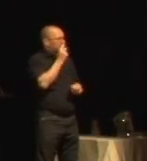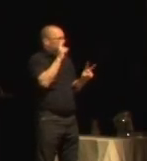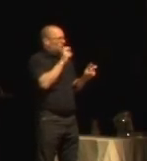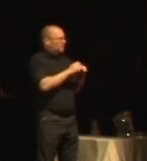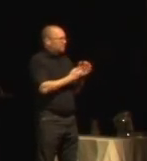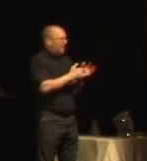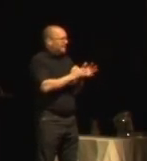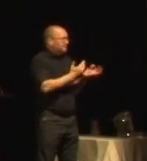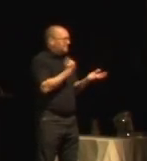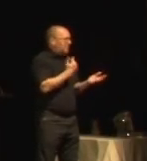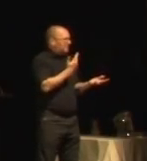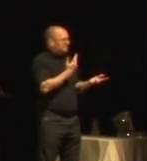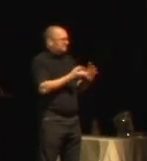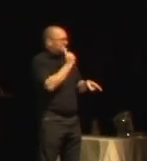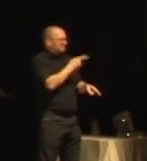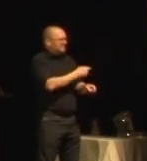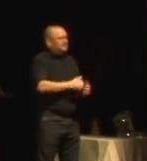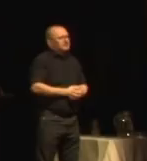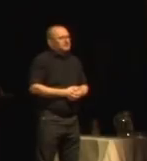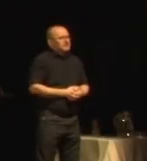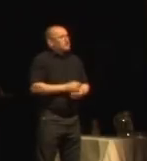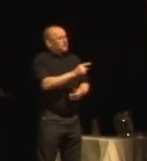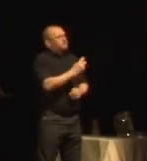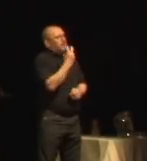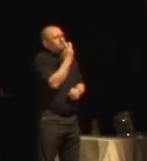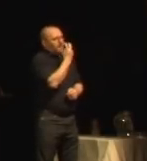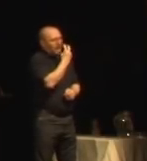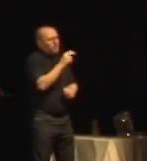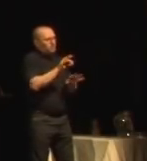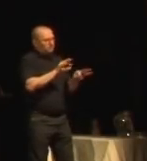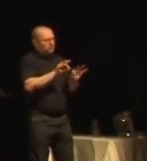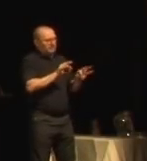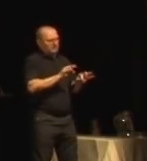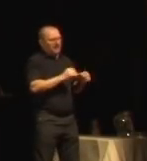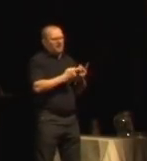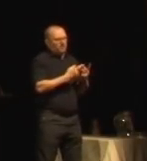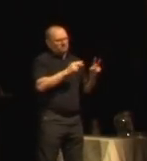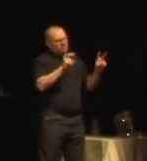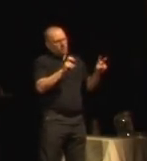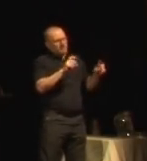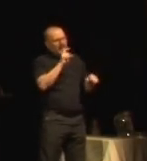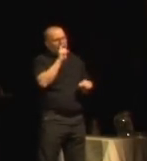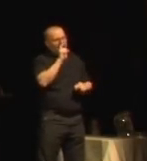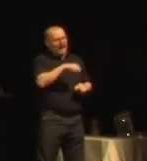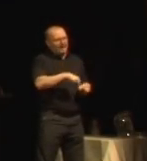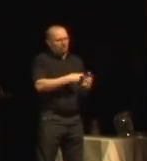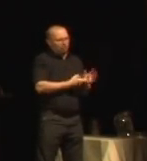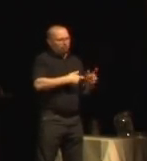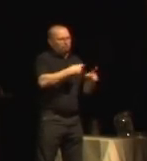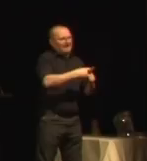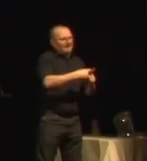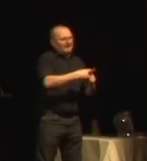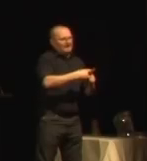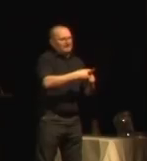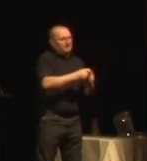So at Mozilla, our version of the blind audition is a tool called HackerRank. This enables hiring managers to evaluate